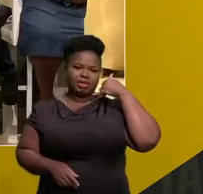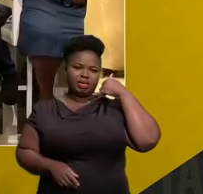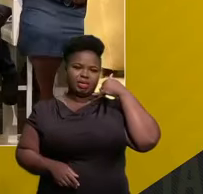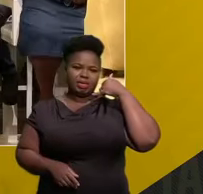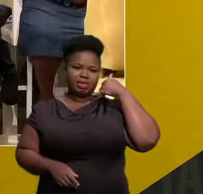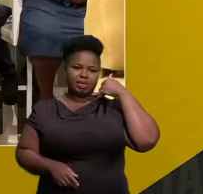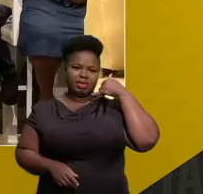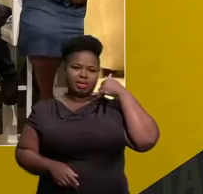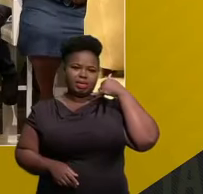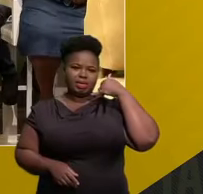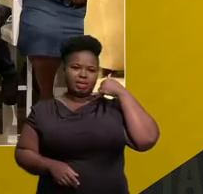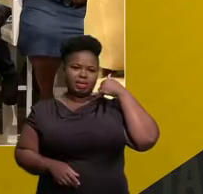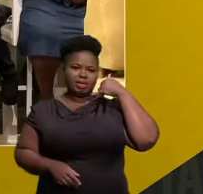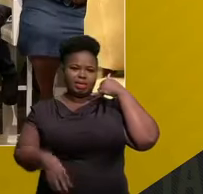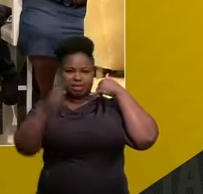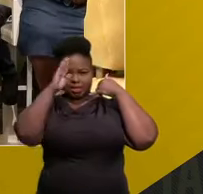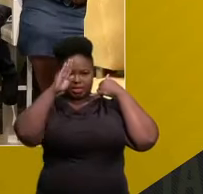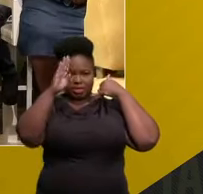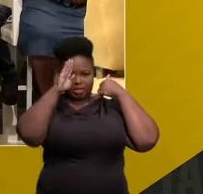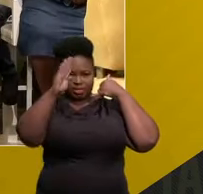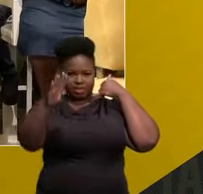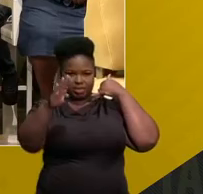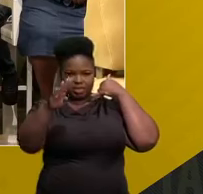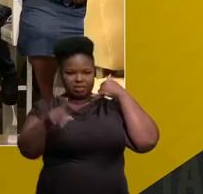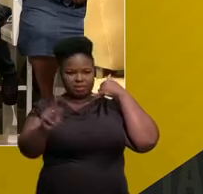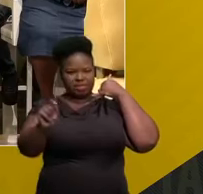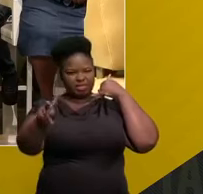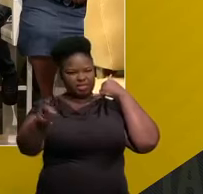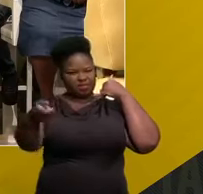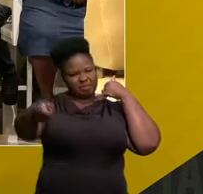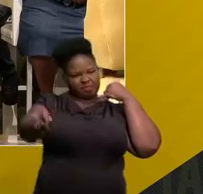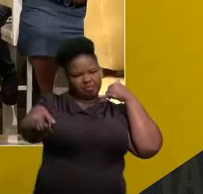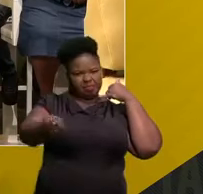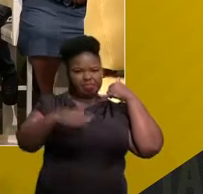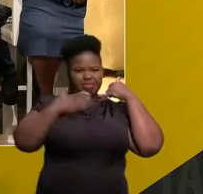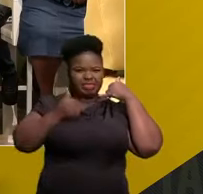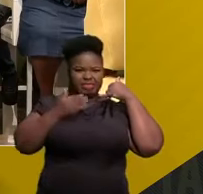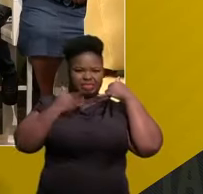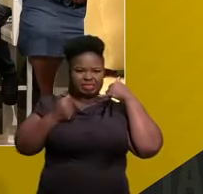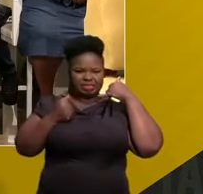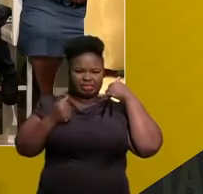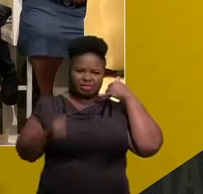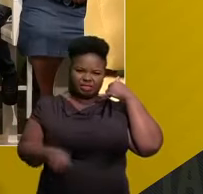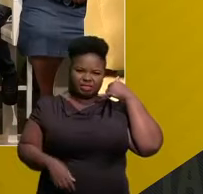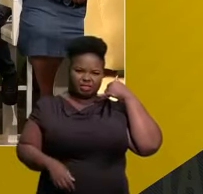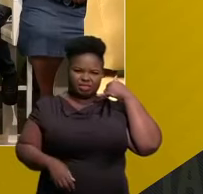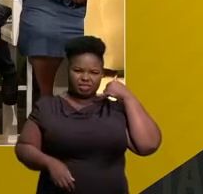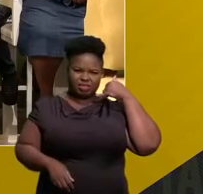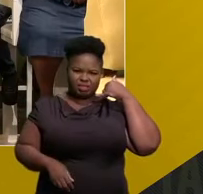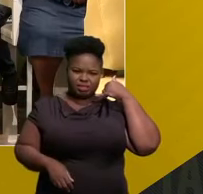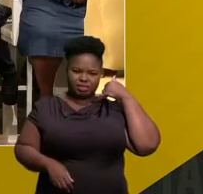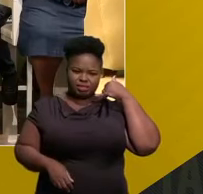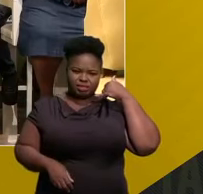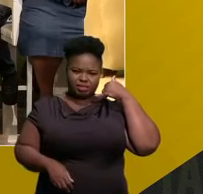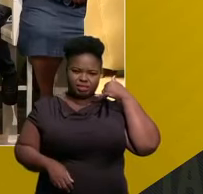Katlego. Hello. Eh go pela hore Timele TV Katlego o re kwa le le fester e fukokoloing. O kenata ben